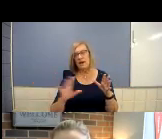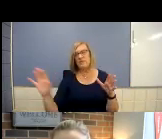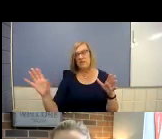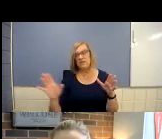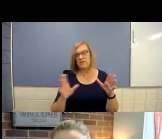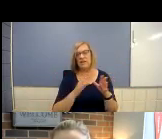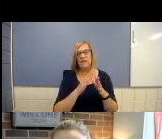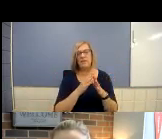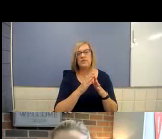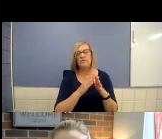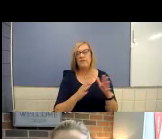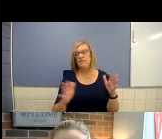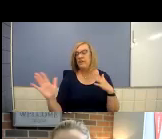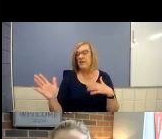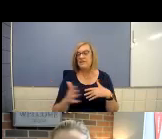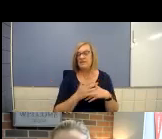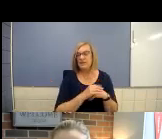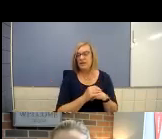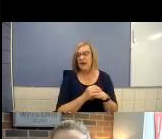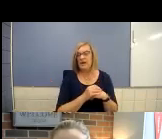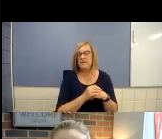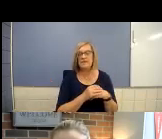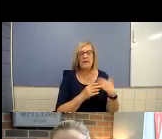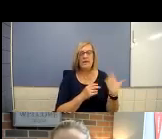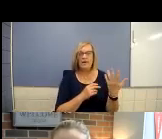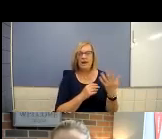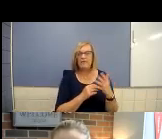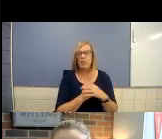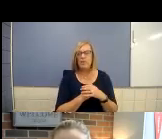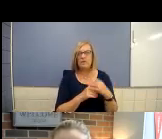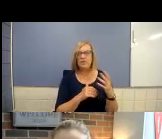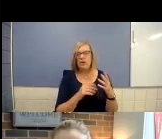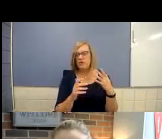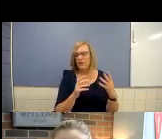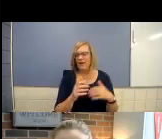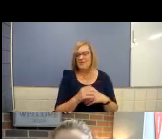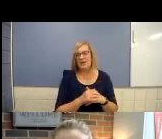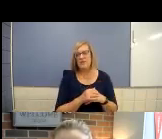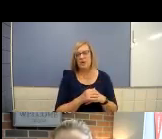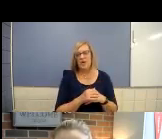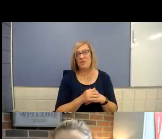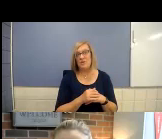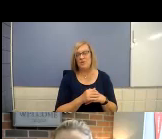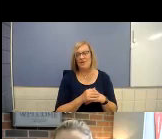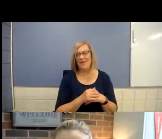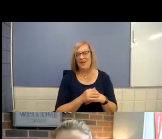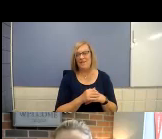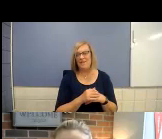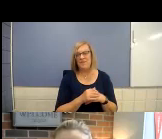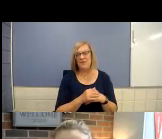and conversational sign language very easily. And that formal structural ASL is what also